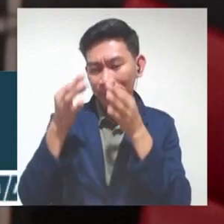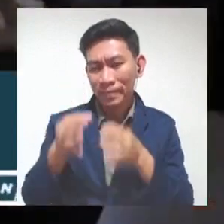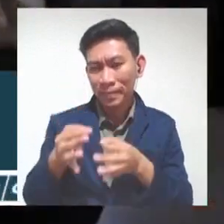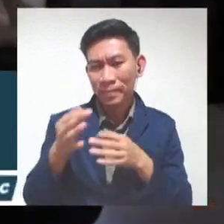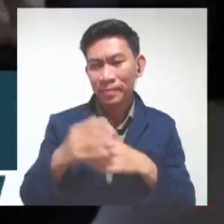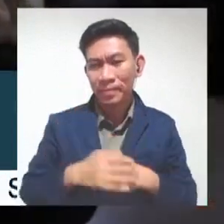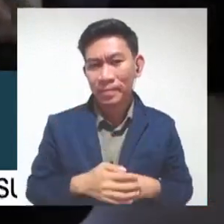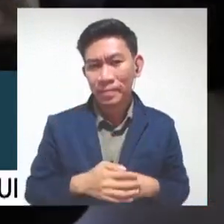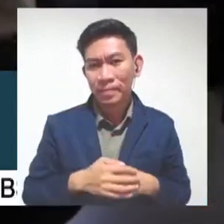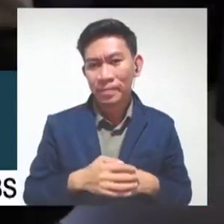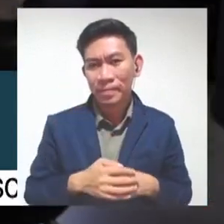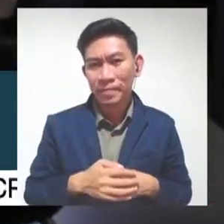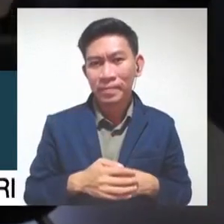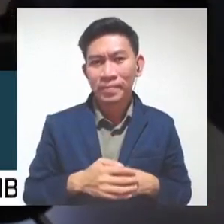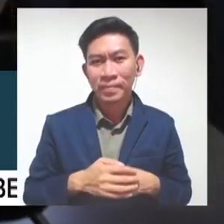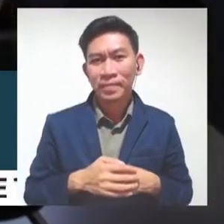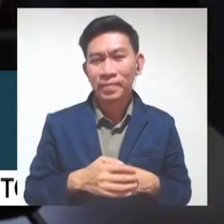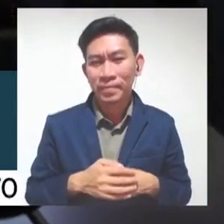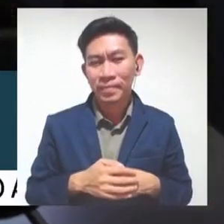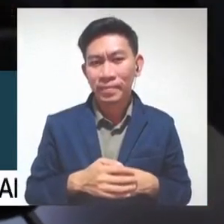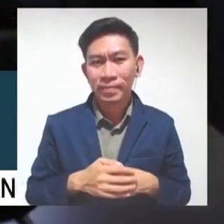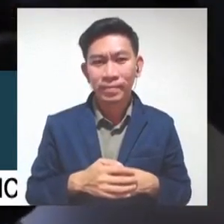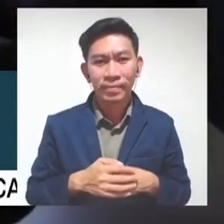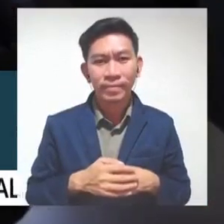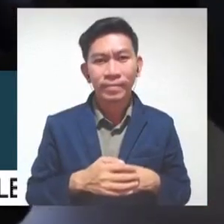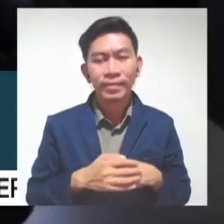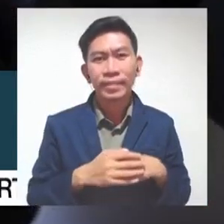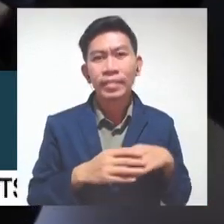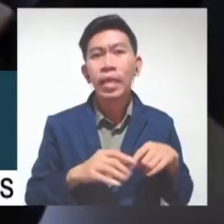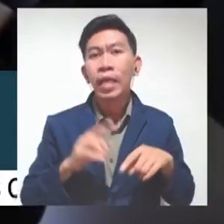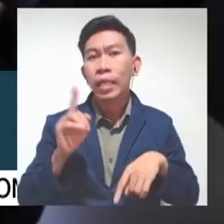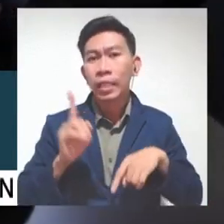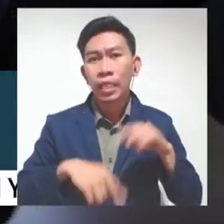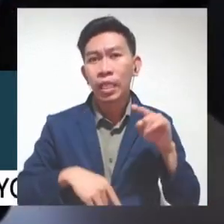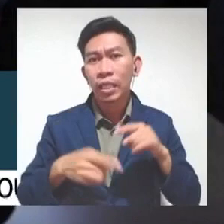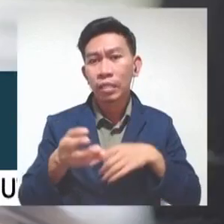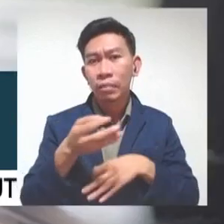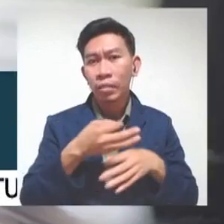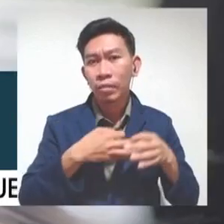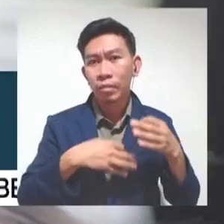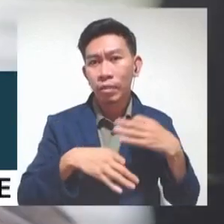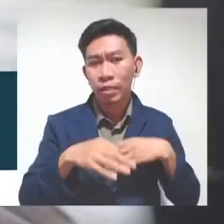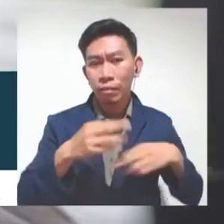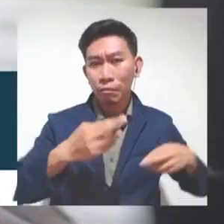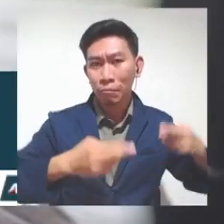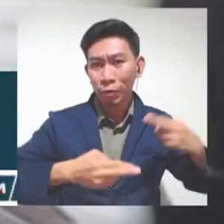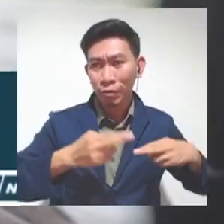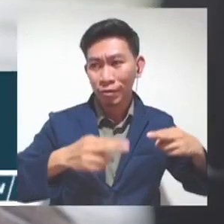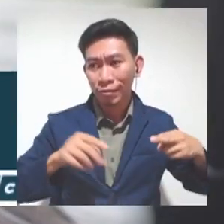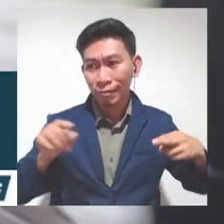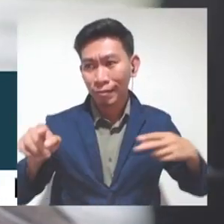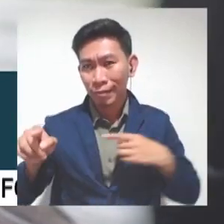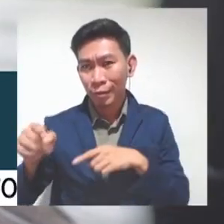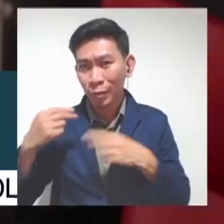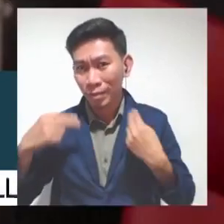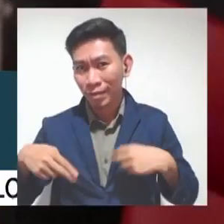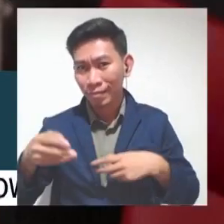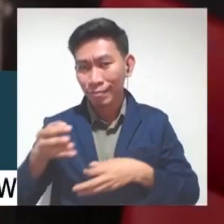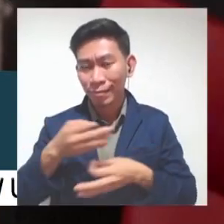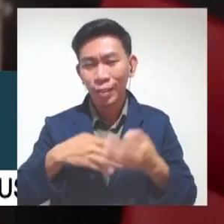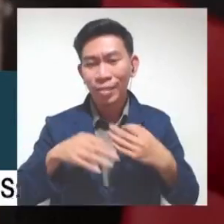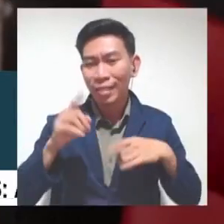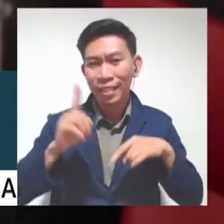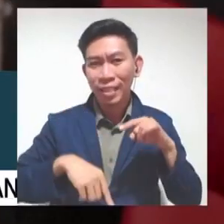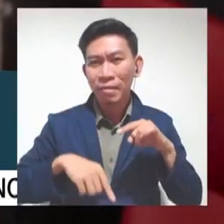hands. Zoldrowski says you can never fully swap in bots for human executives, but you can't ignore them either. It's a